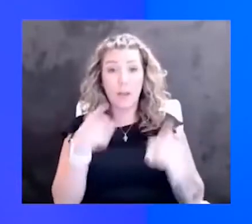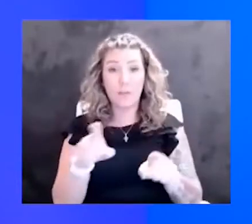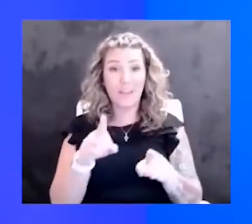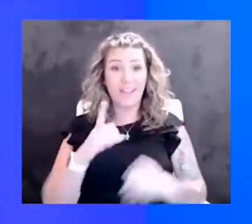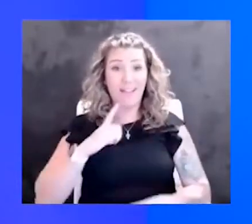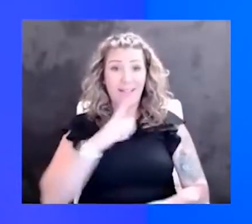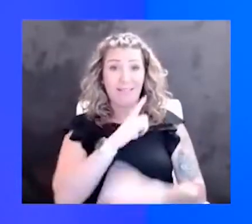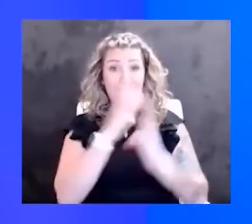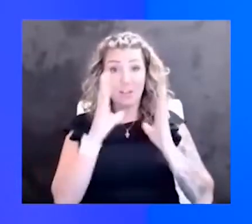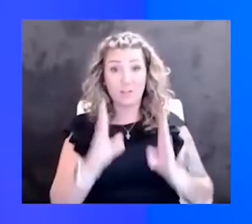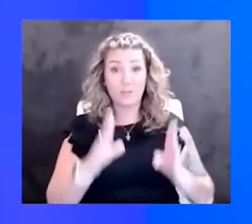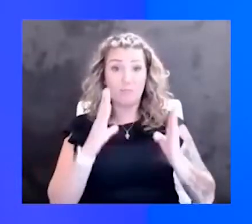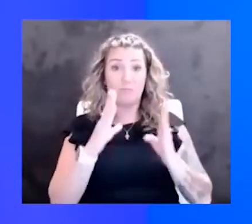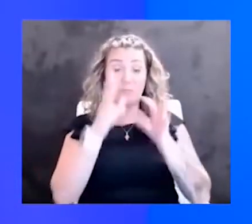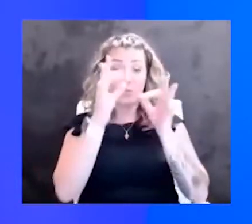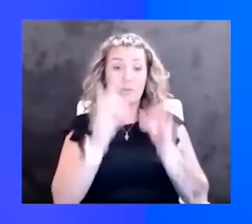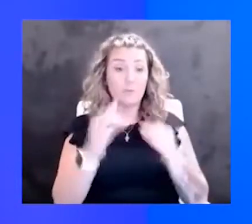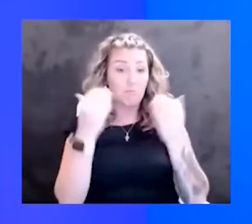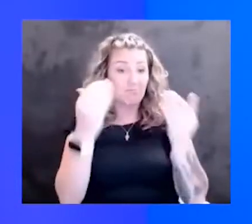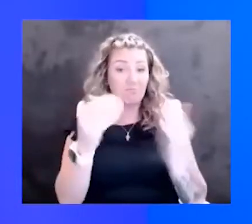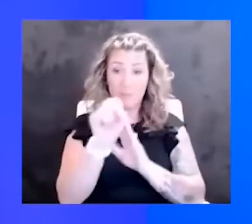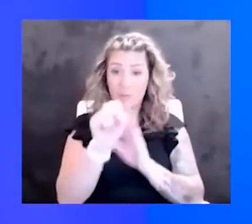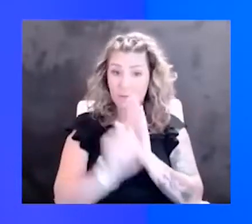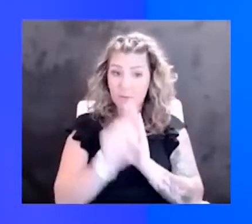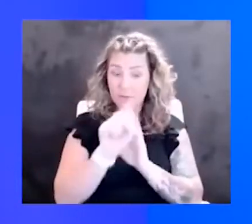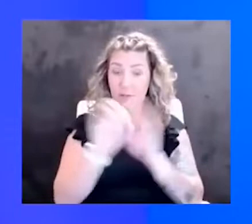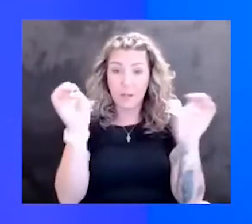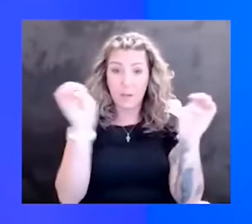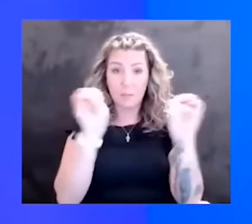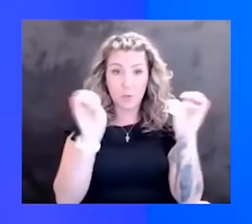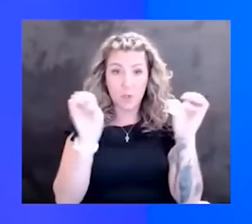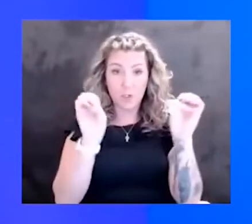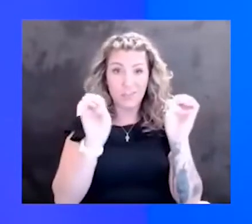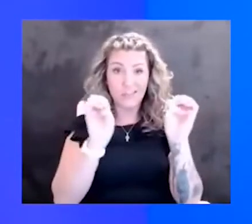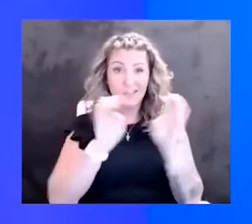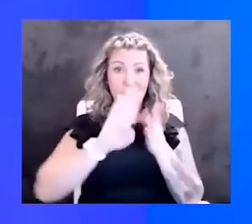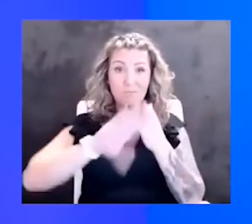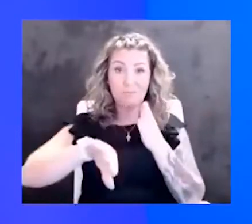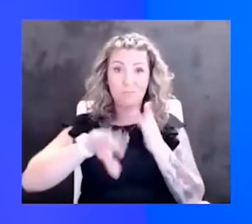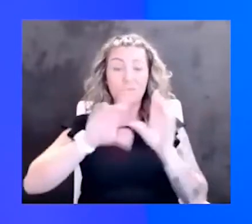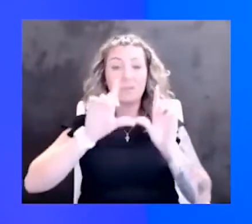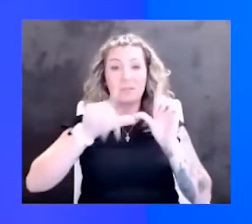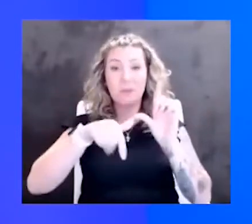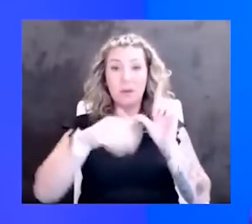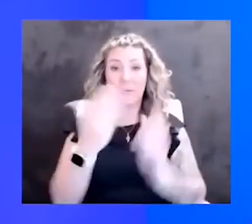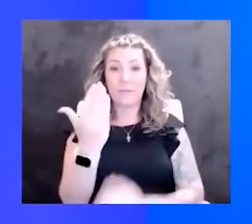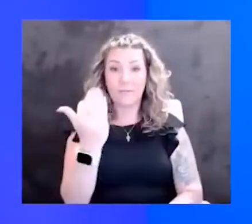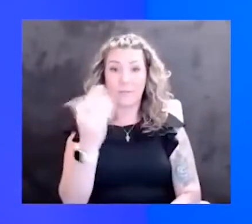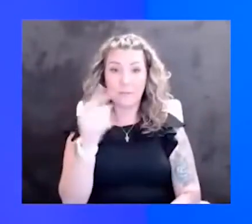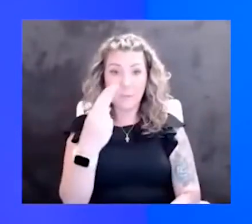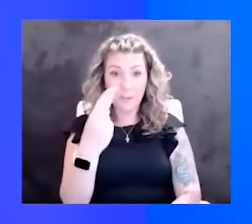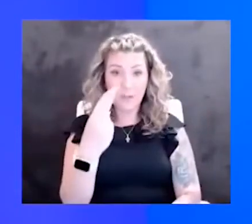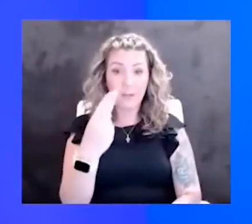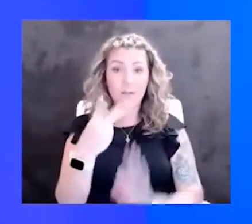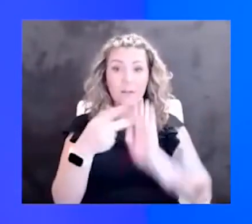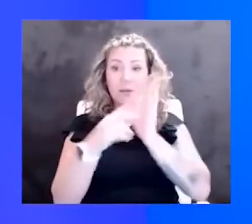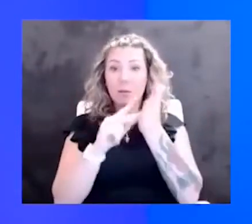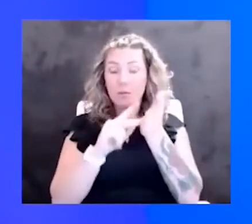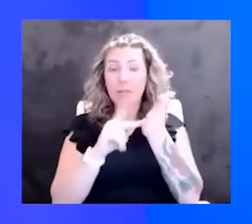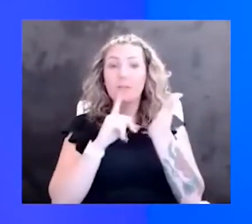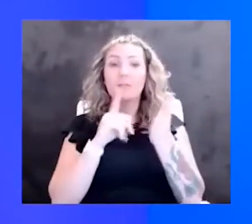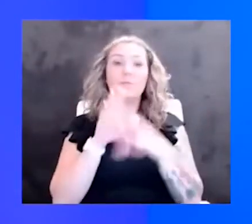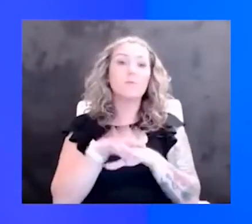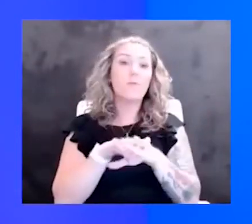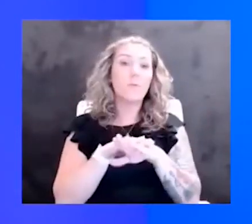to allow our state emergency declaration to expire on the 15th. So that means we'll be gradually